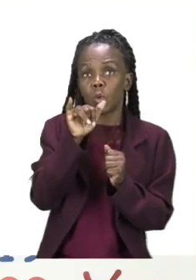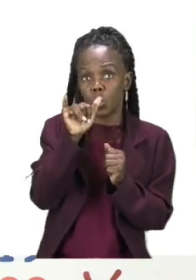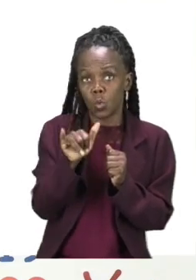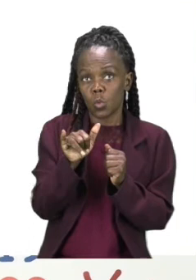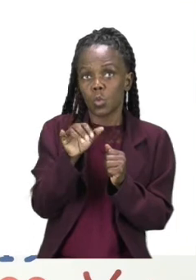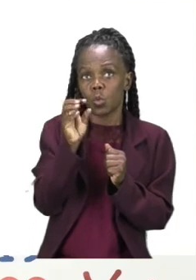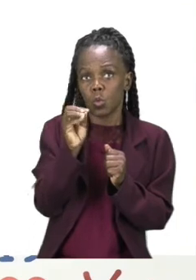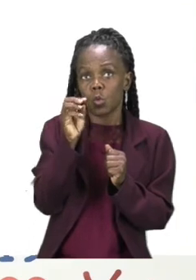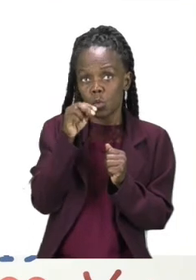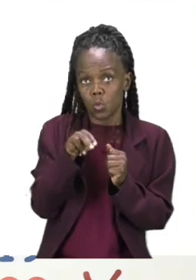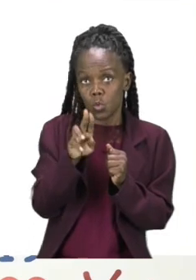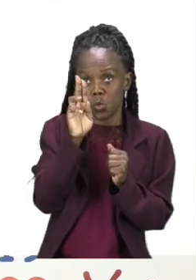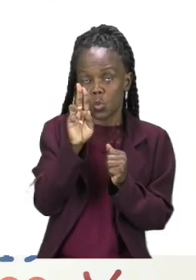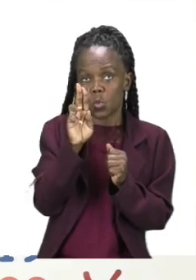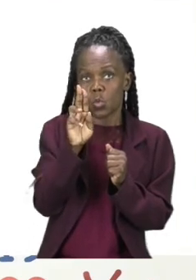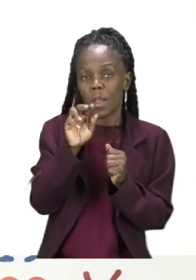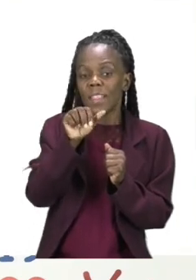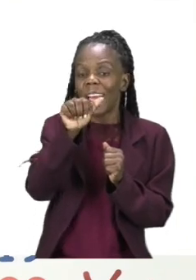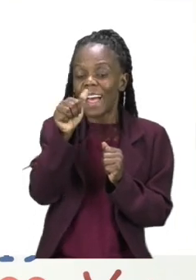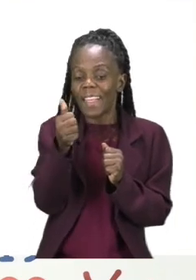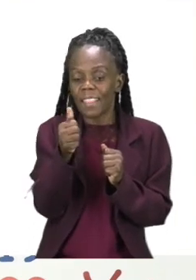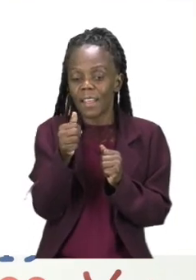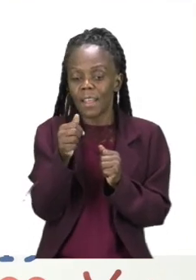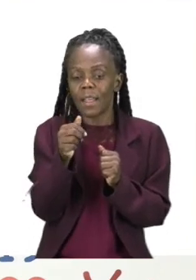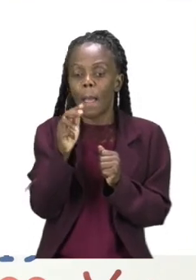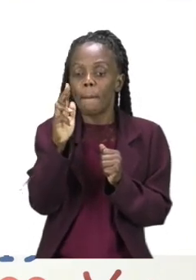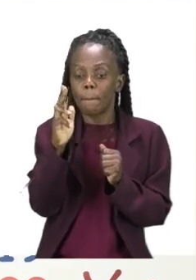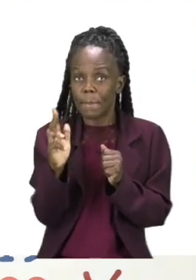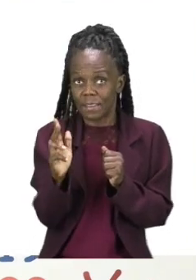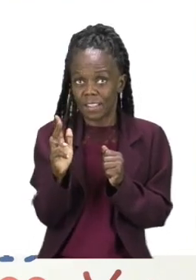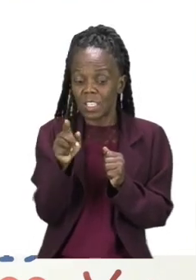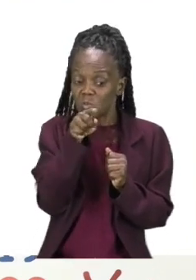point to that person and you say you.